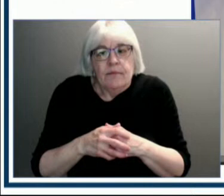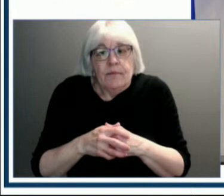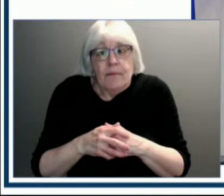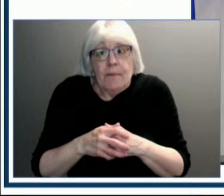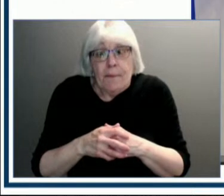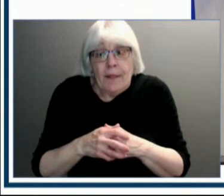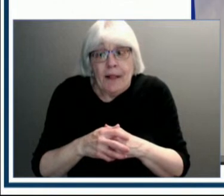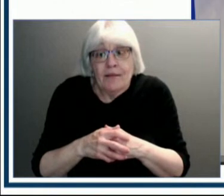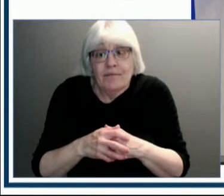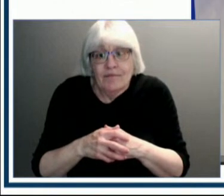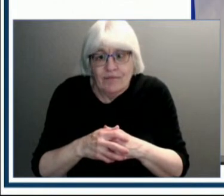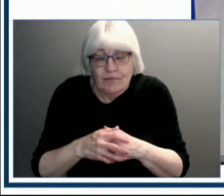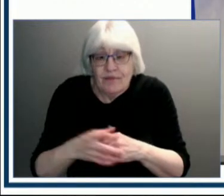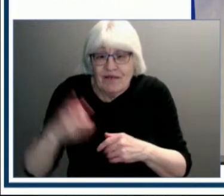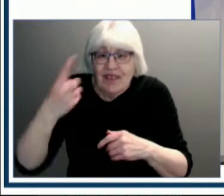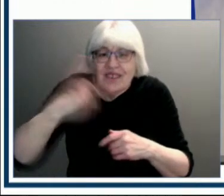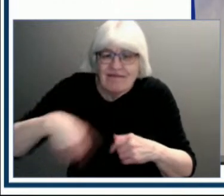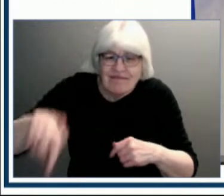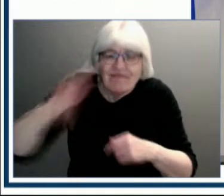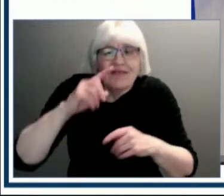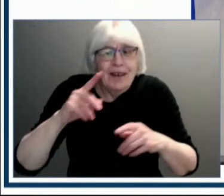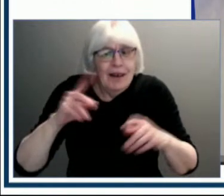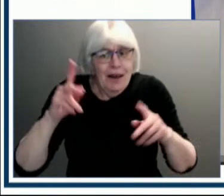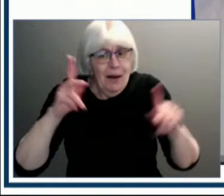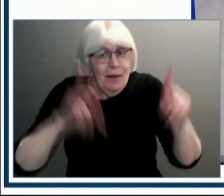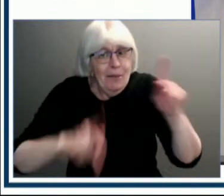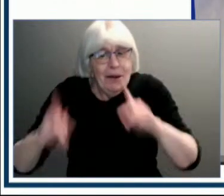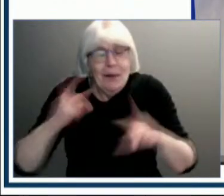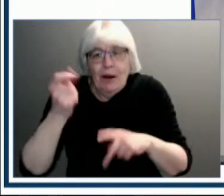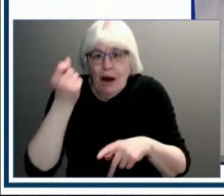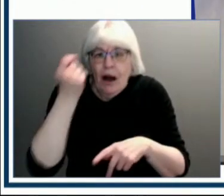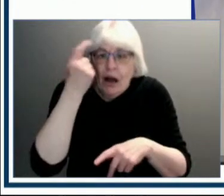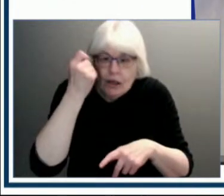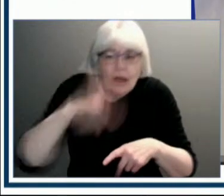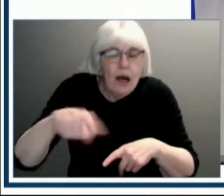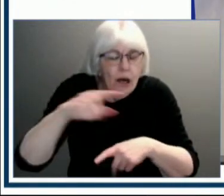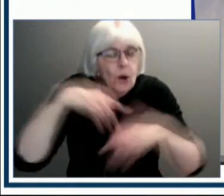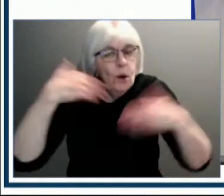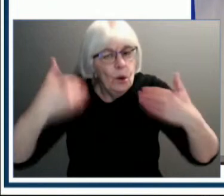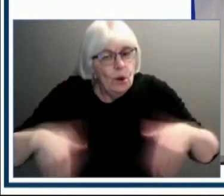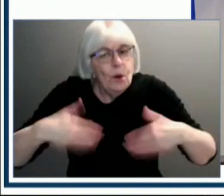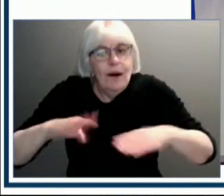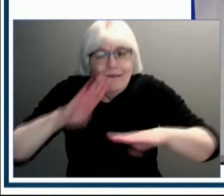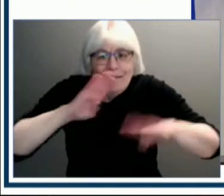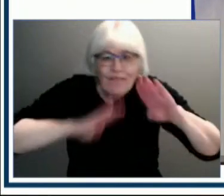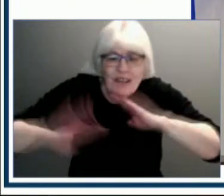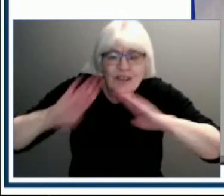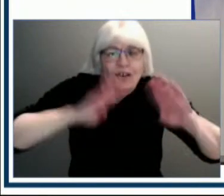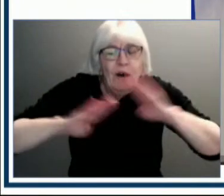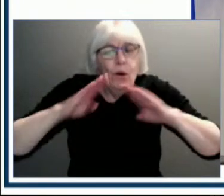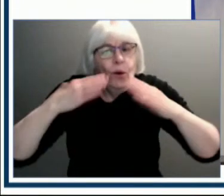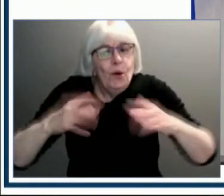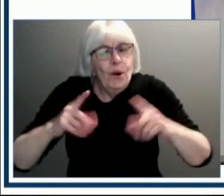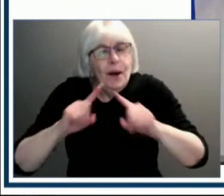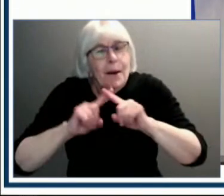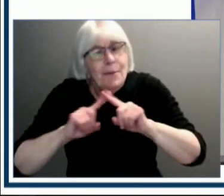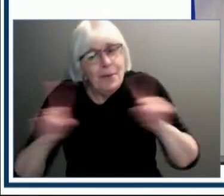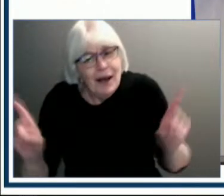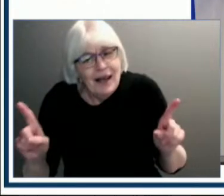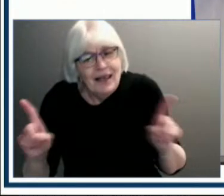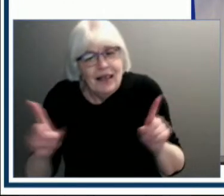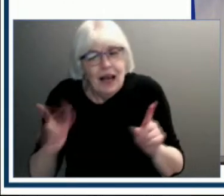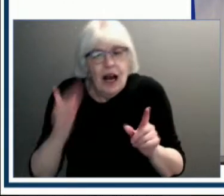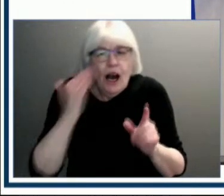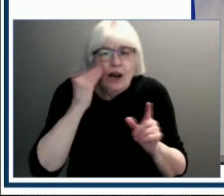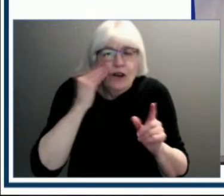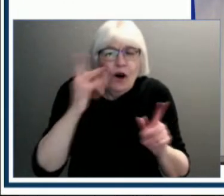your frustration, but I do want to say this. Seeing the professionalism and the dedication of the people